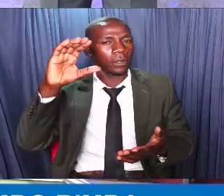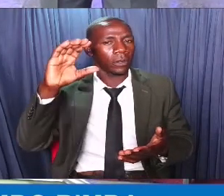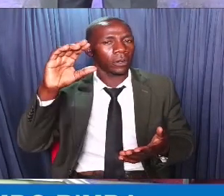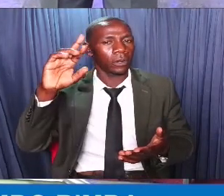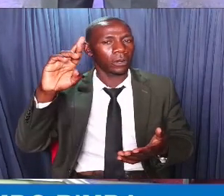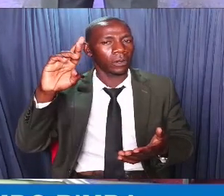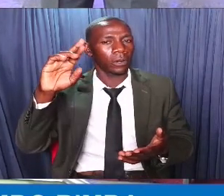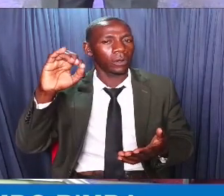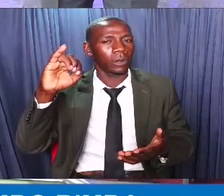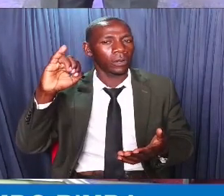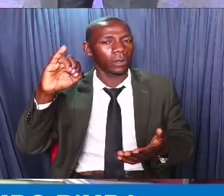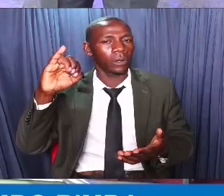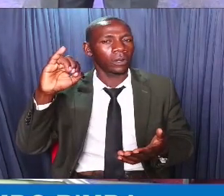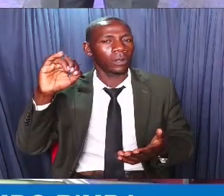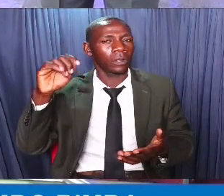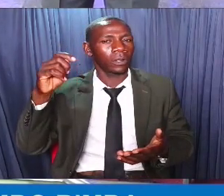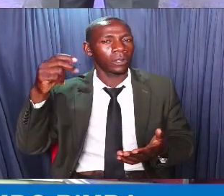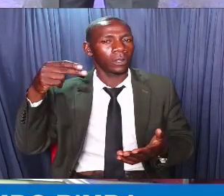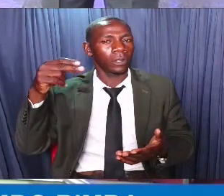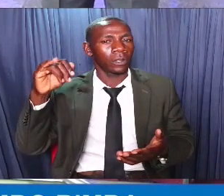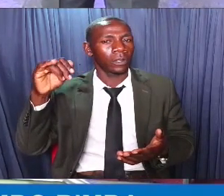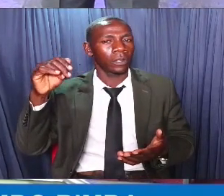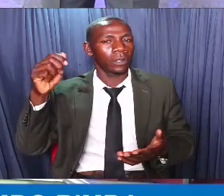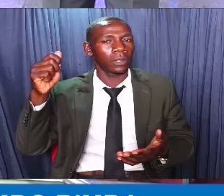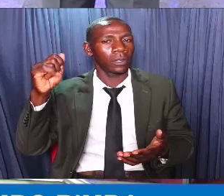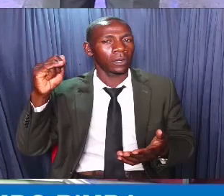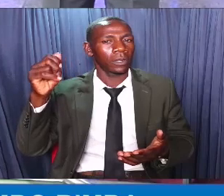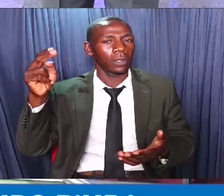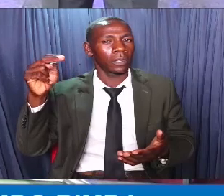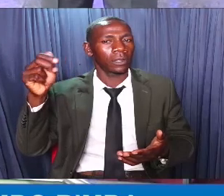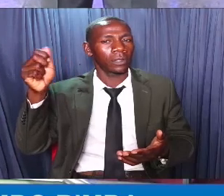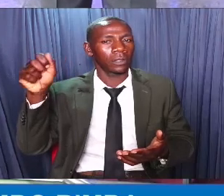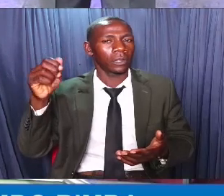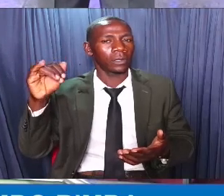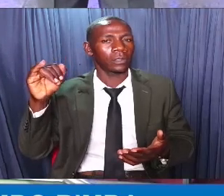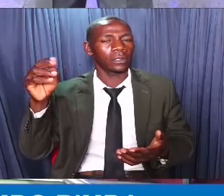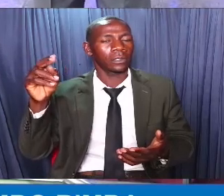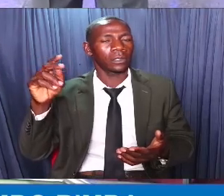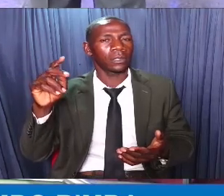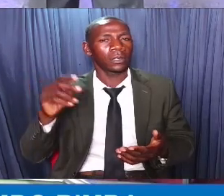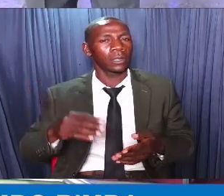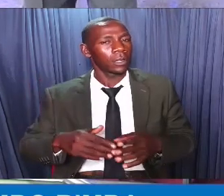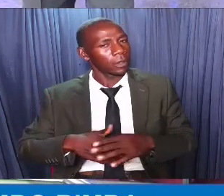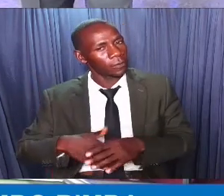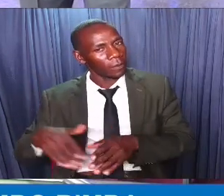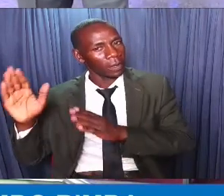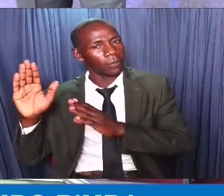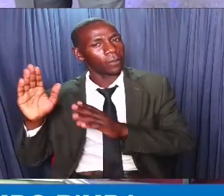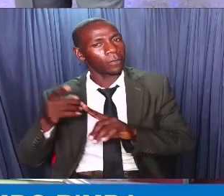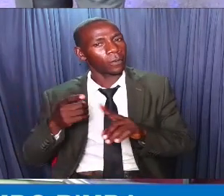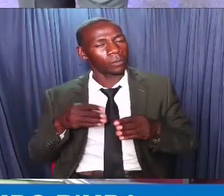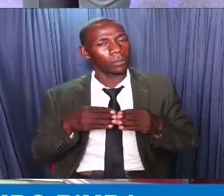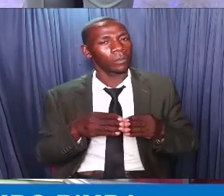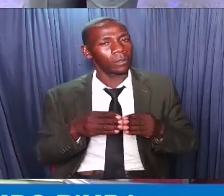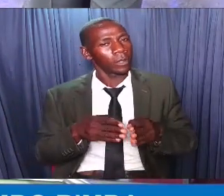Corinthians 6:18 uteremke hapo tu. 6:18 down. Anasema, he says, ikimbieni zinaa. Flee from